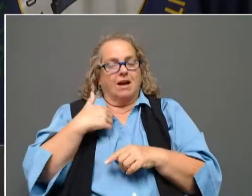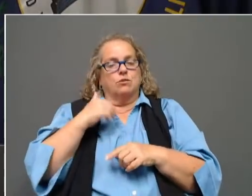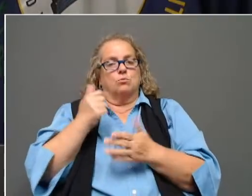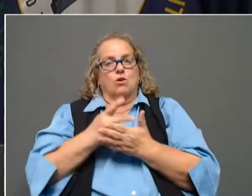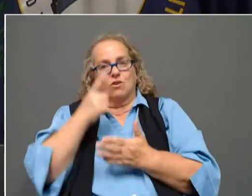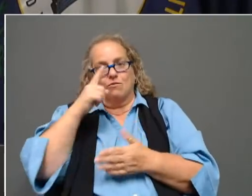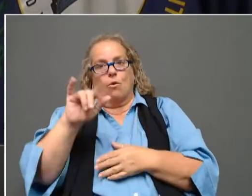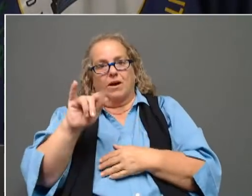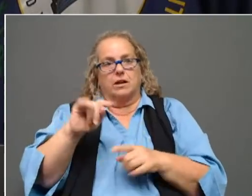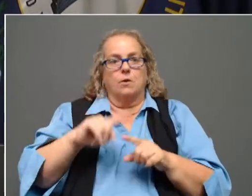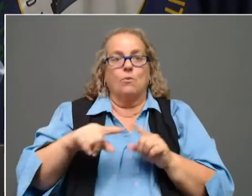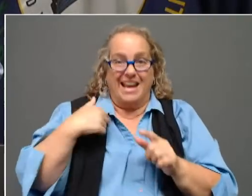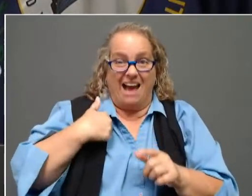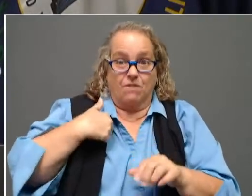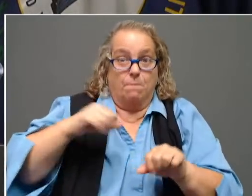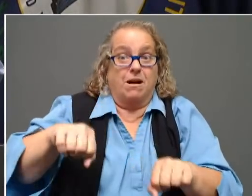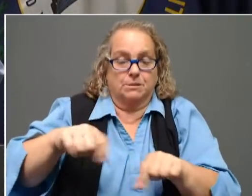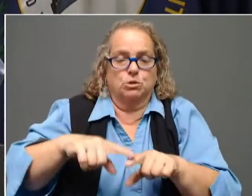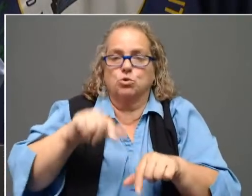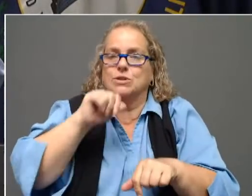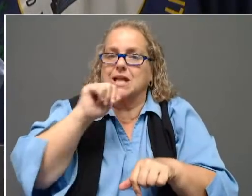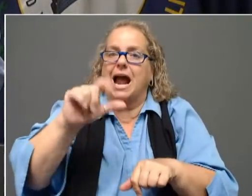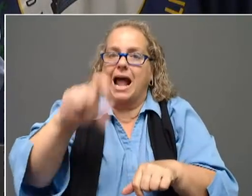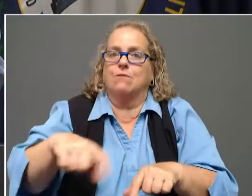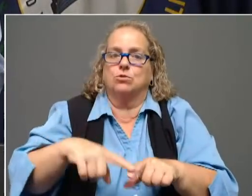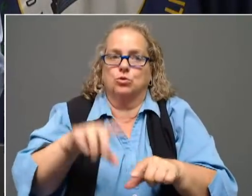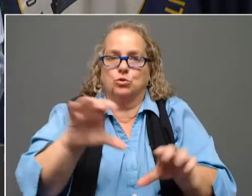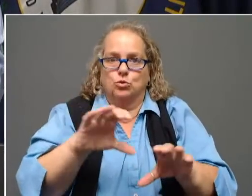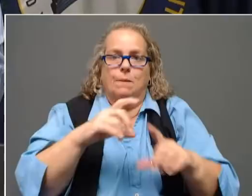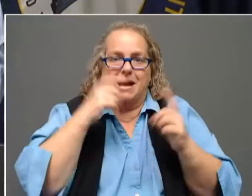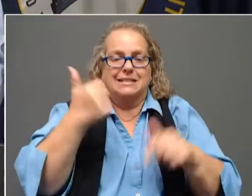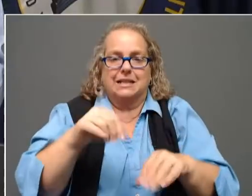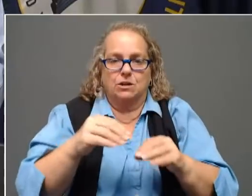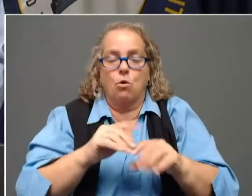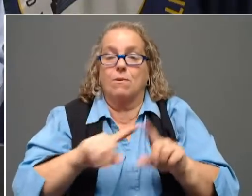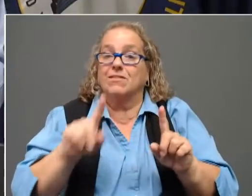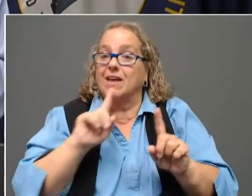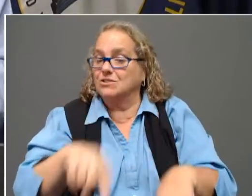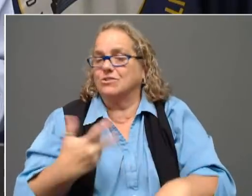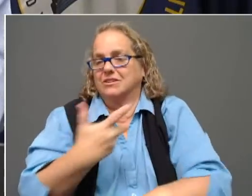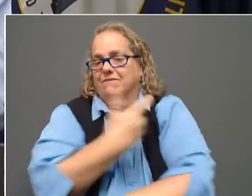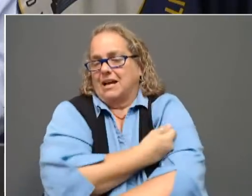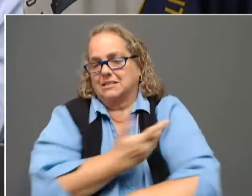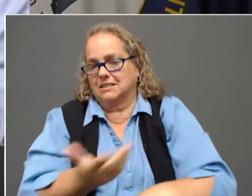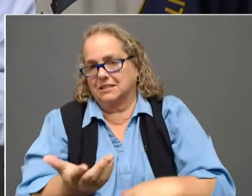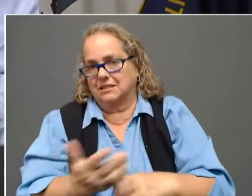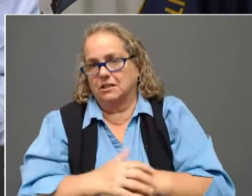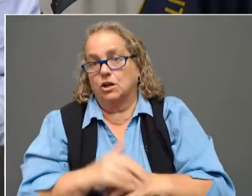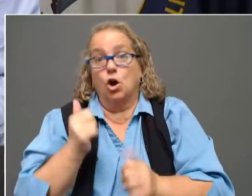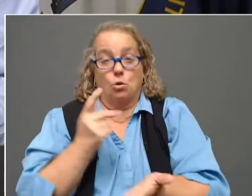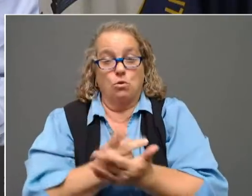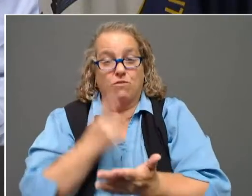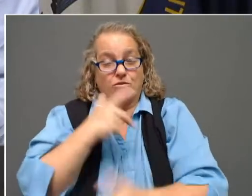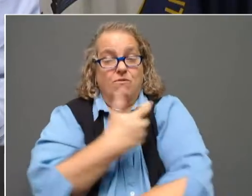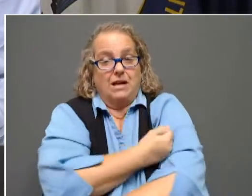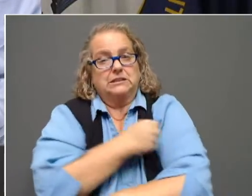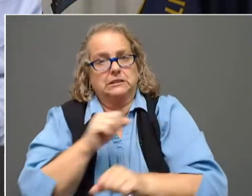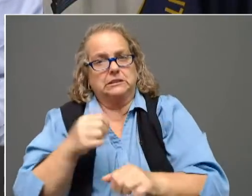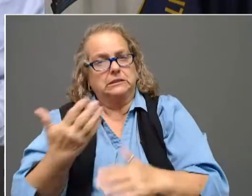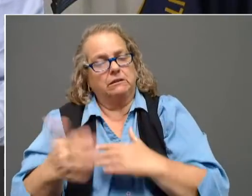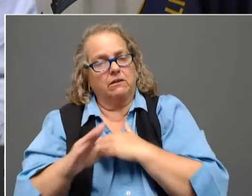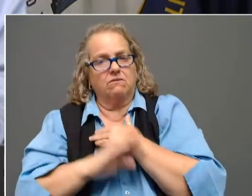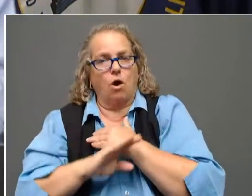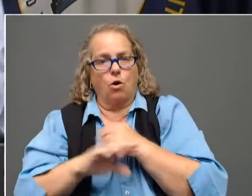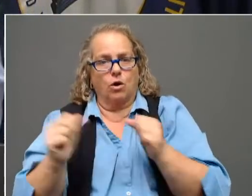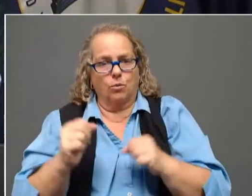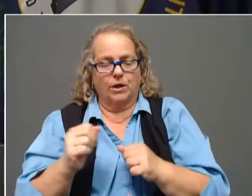anymore. And the answer is vaccines. Alex. So I don't want to harp on this too